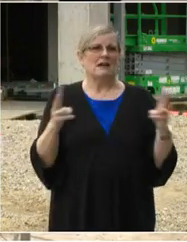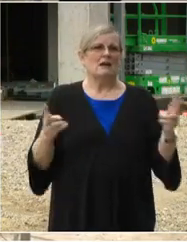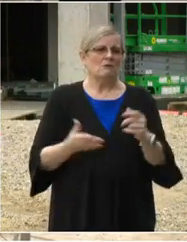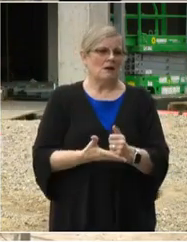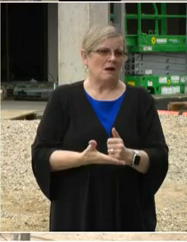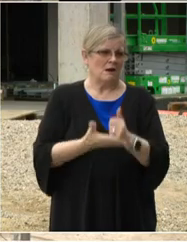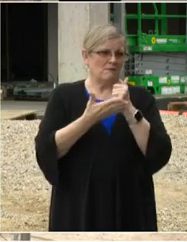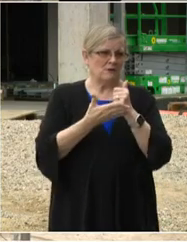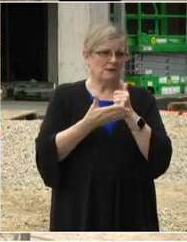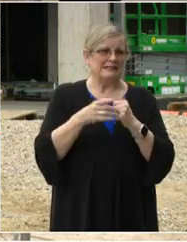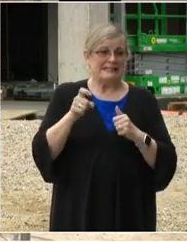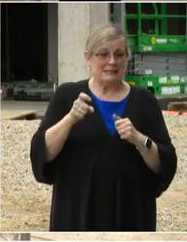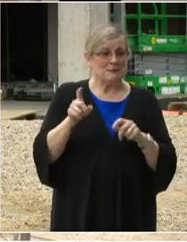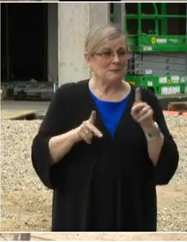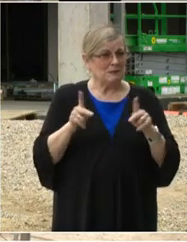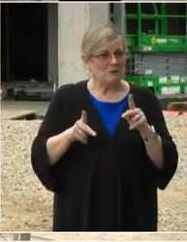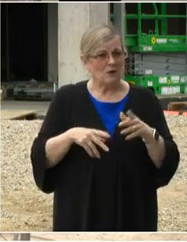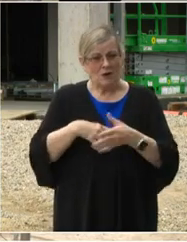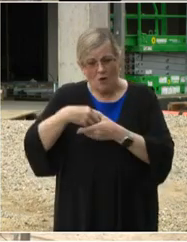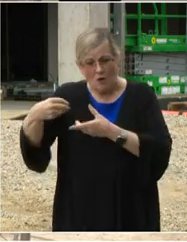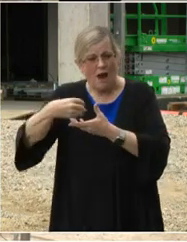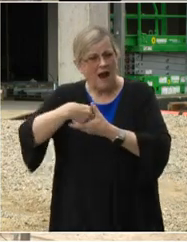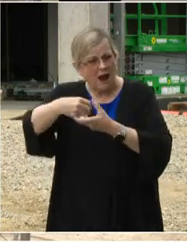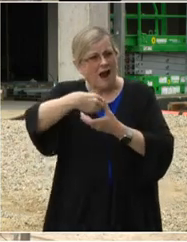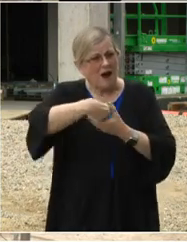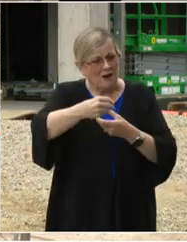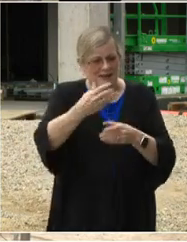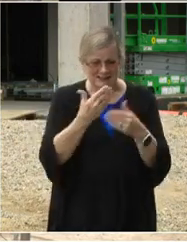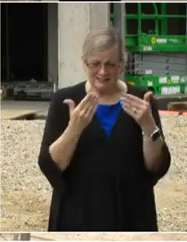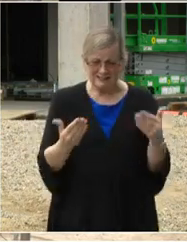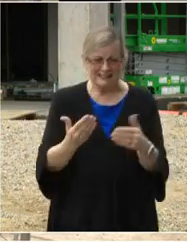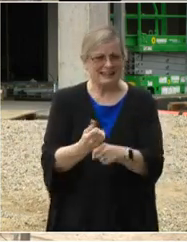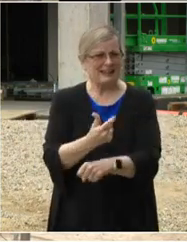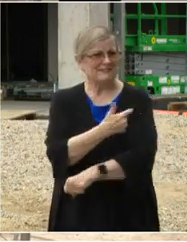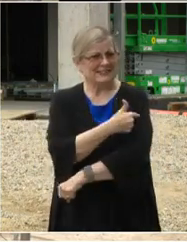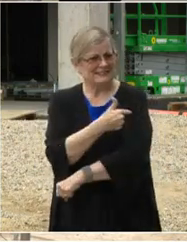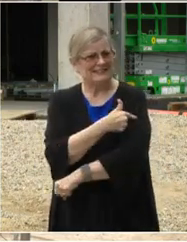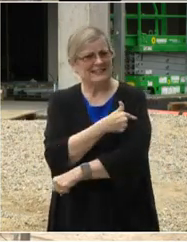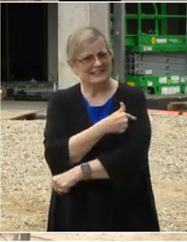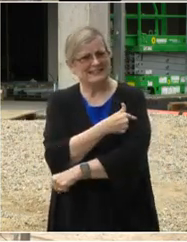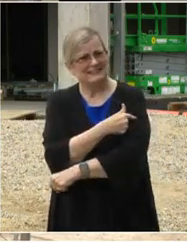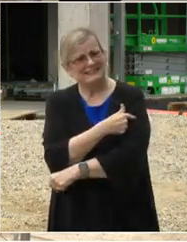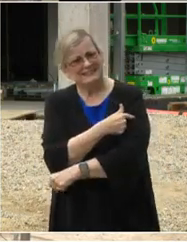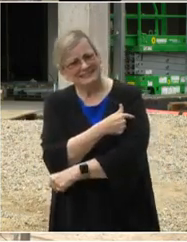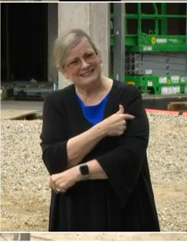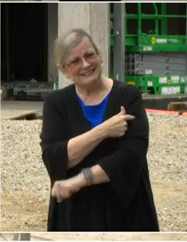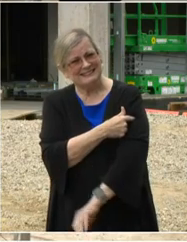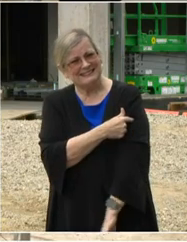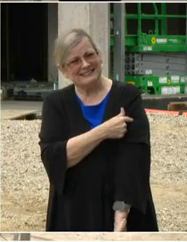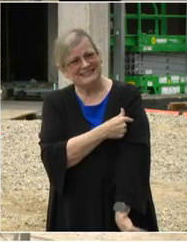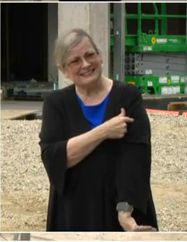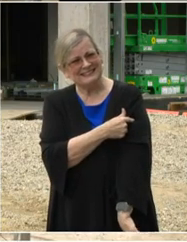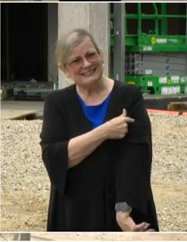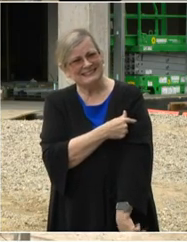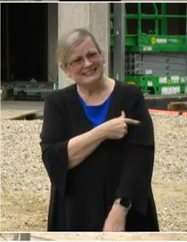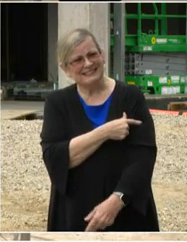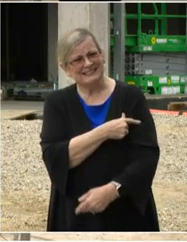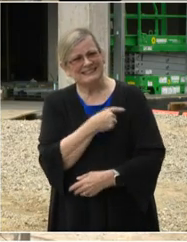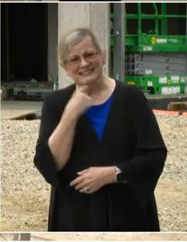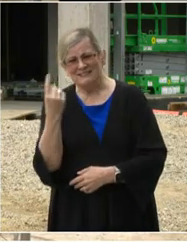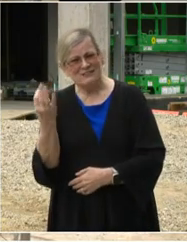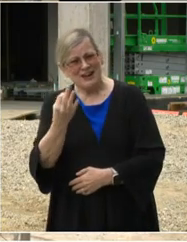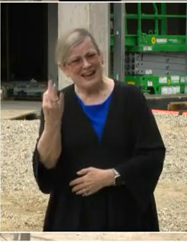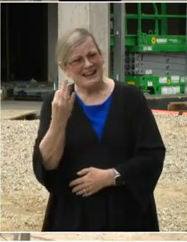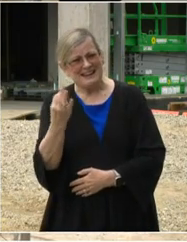people to go out and get vaccinated. We opened on Friday. I haven't gotten a lot